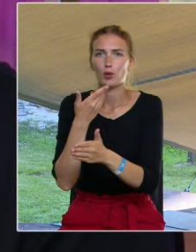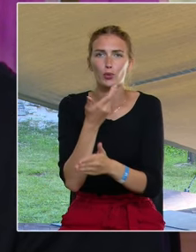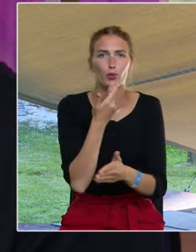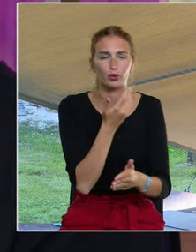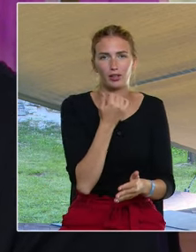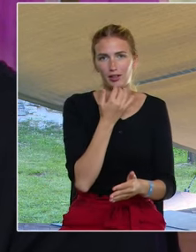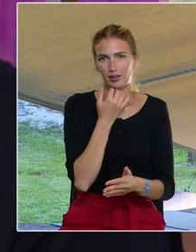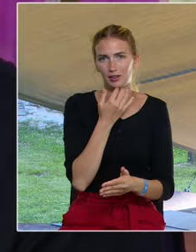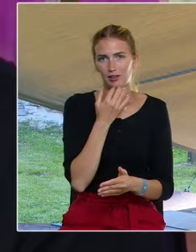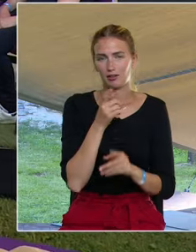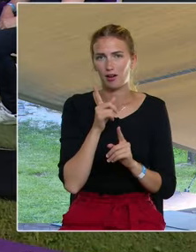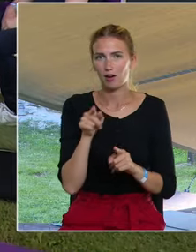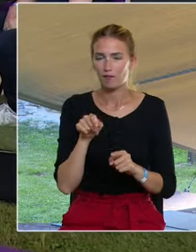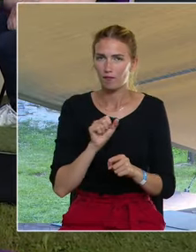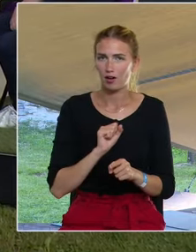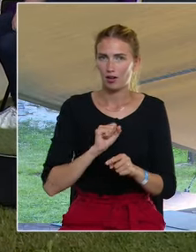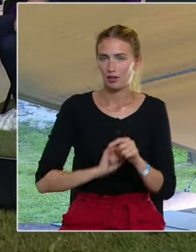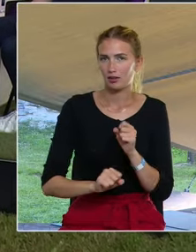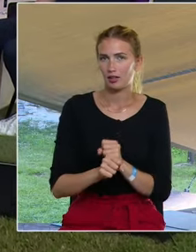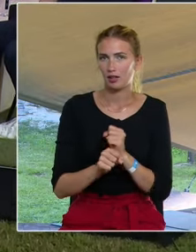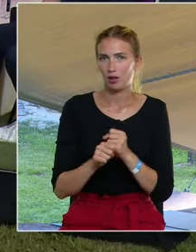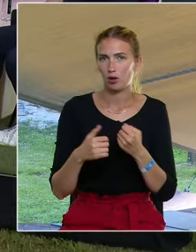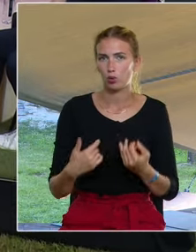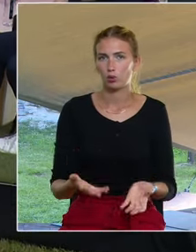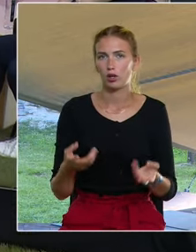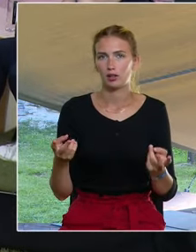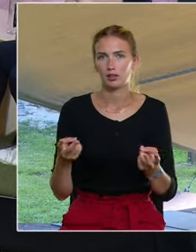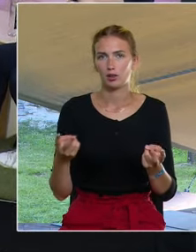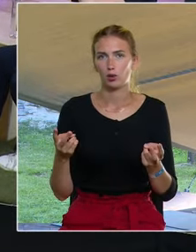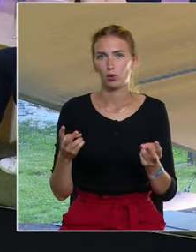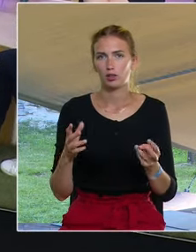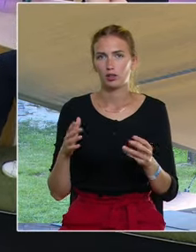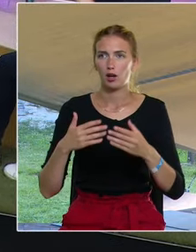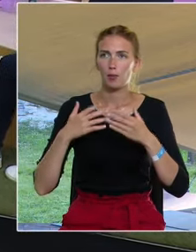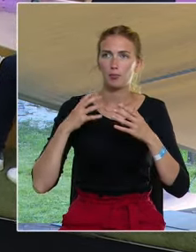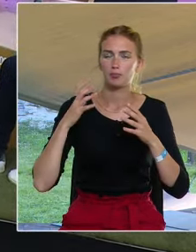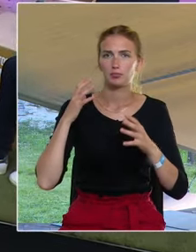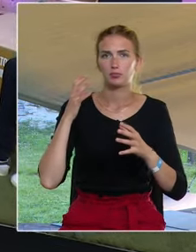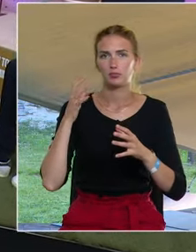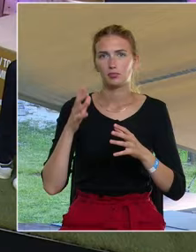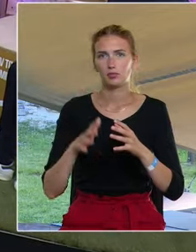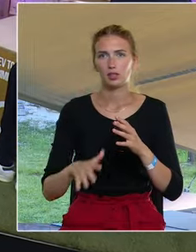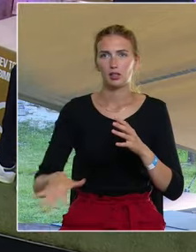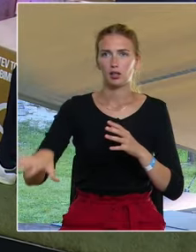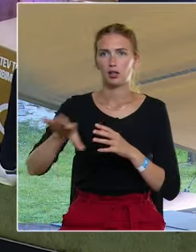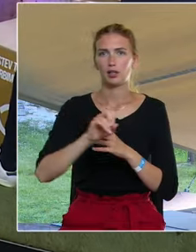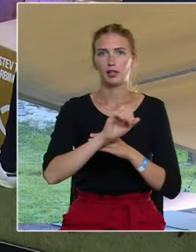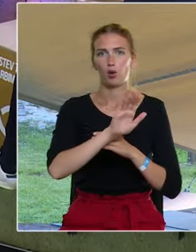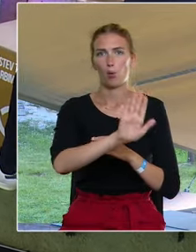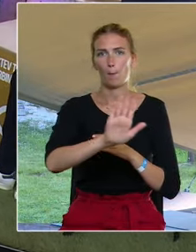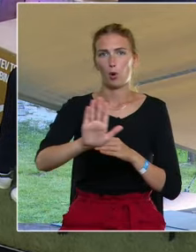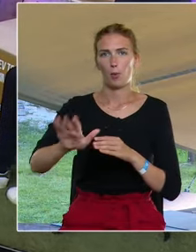as like sort of like a utopian public space that we all have a share of, and nobody there's